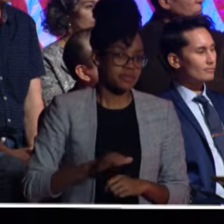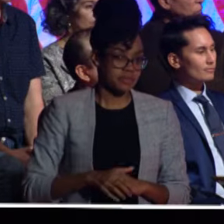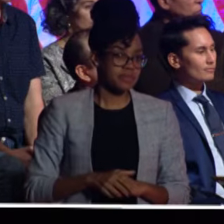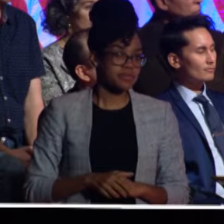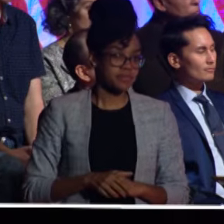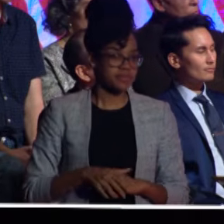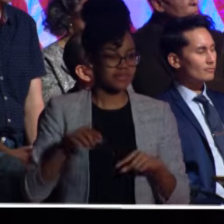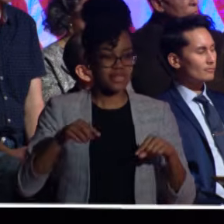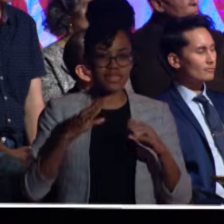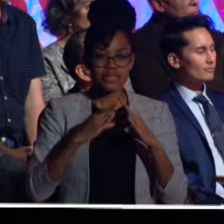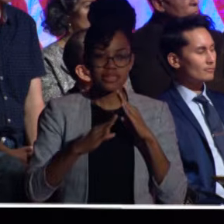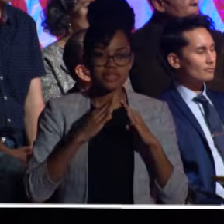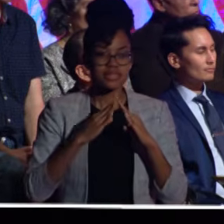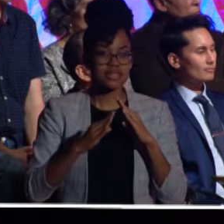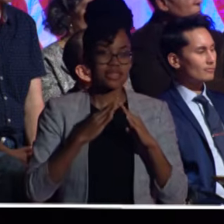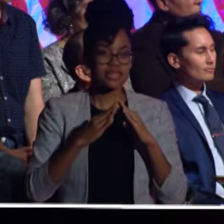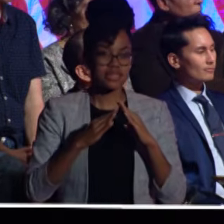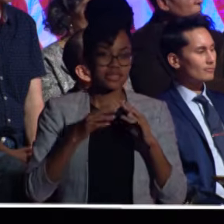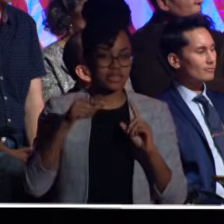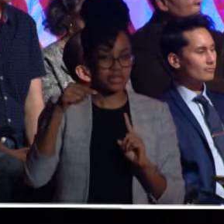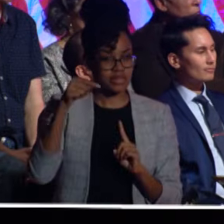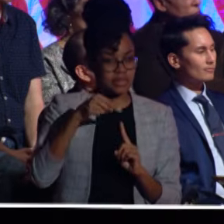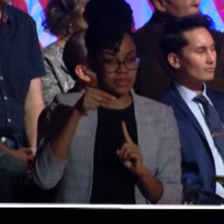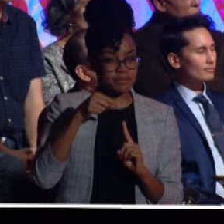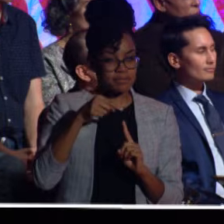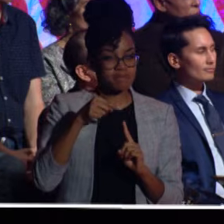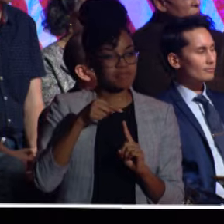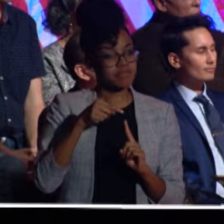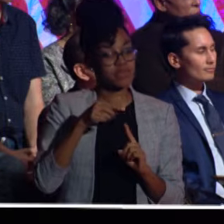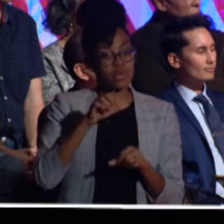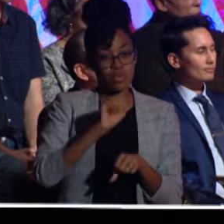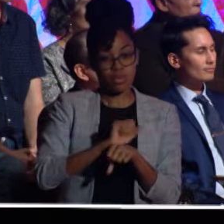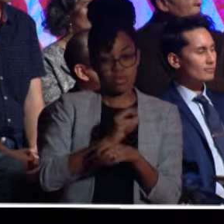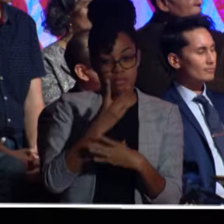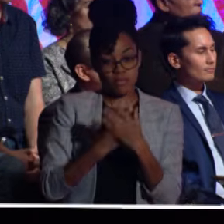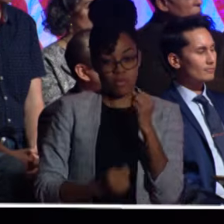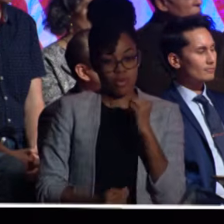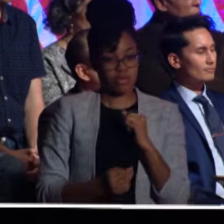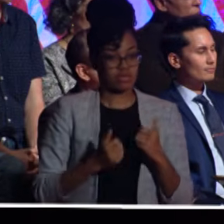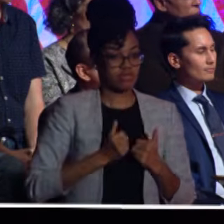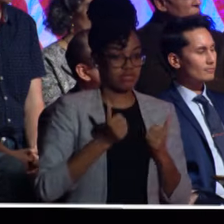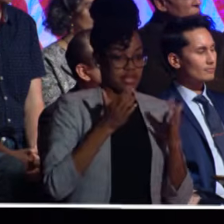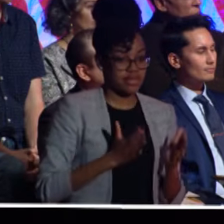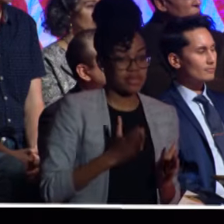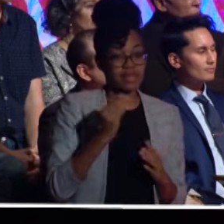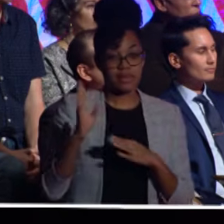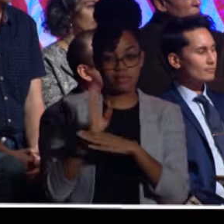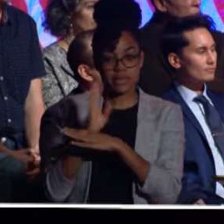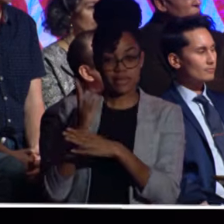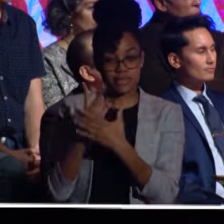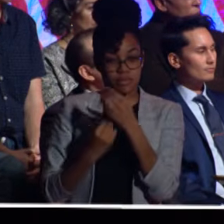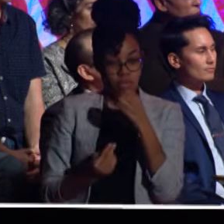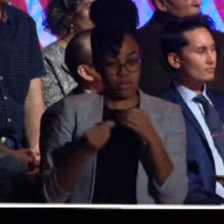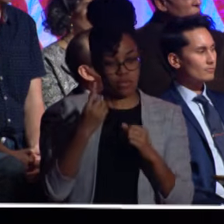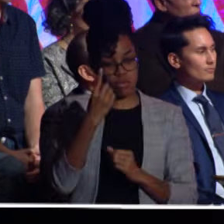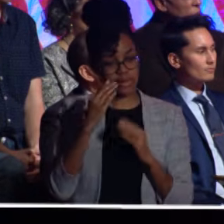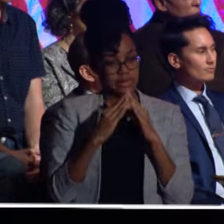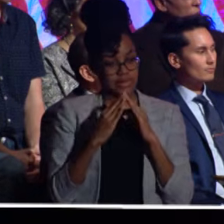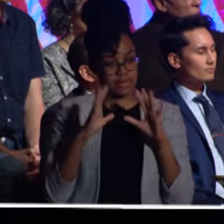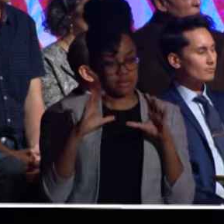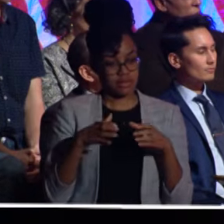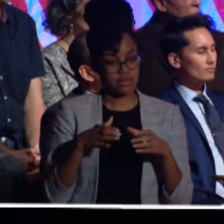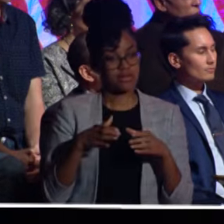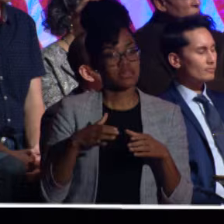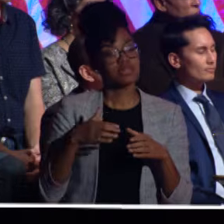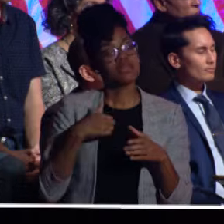A city that works for both residents and businesses. In the coming fiscal year, we're asking